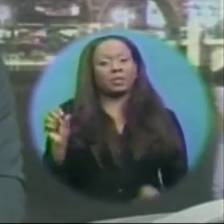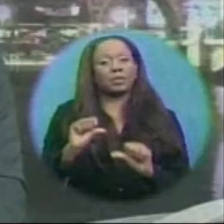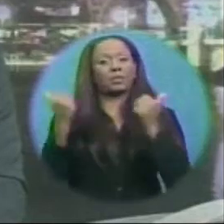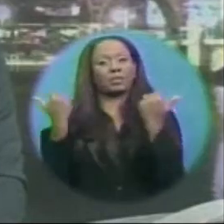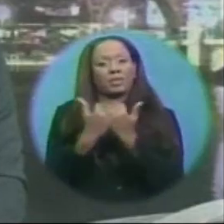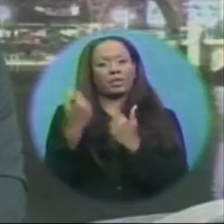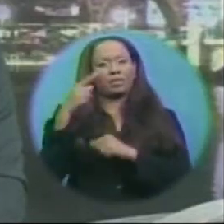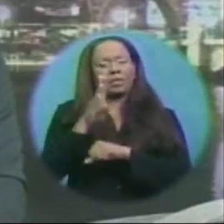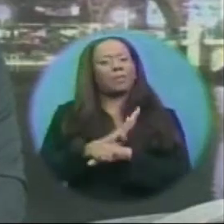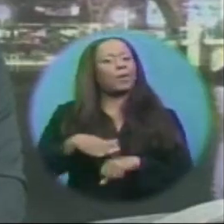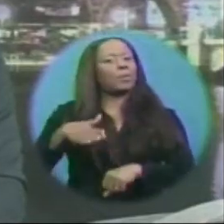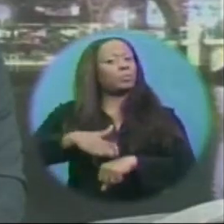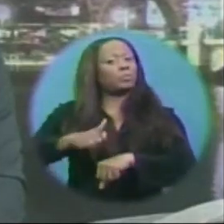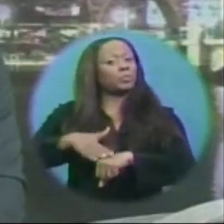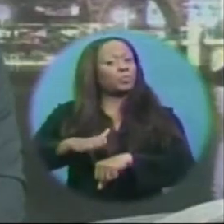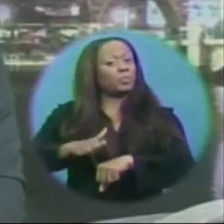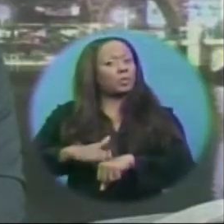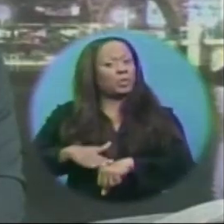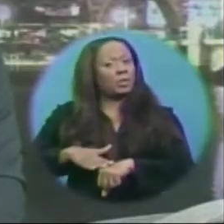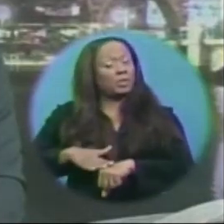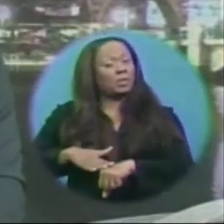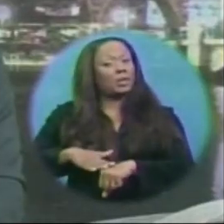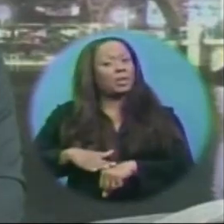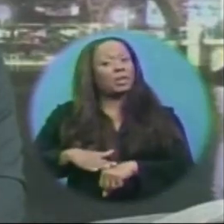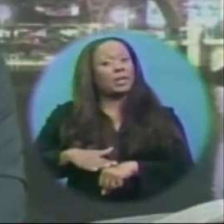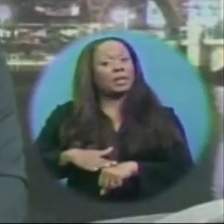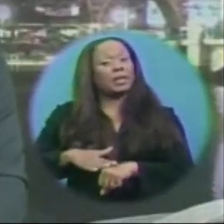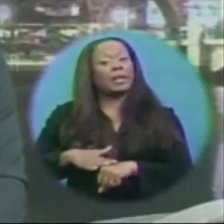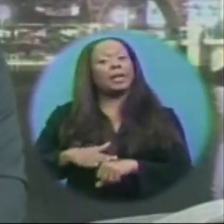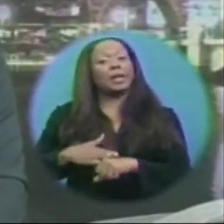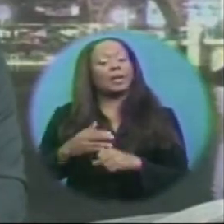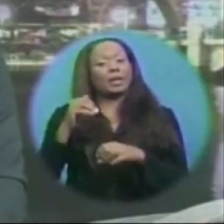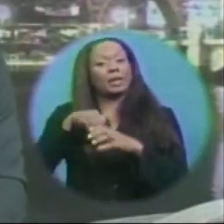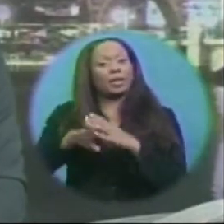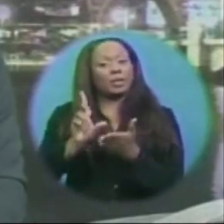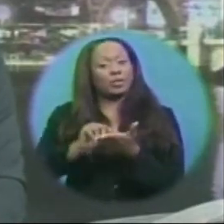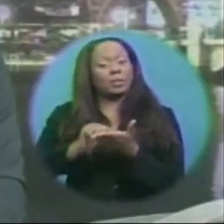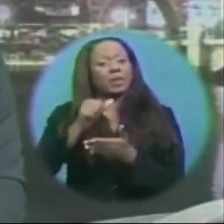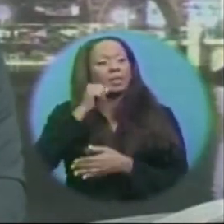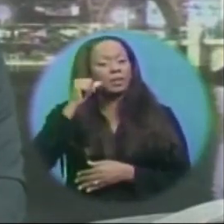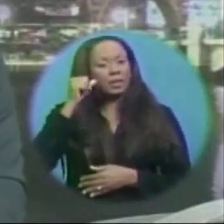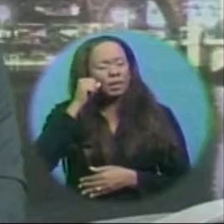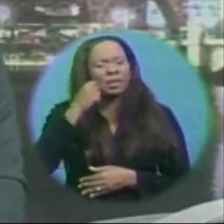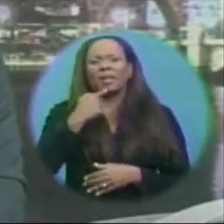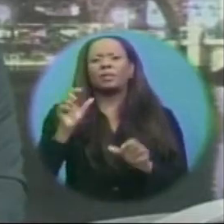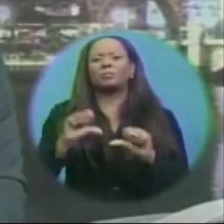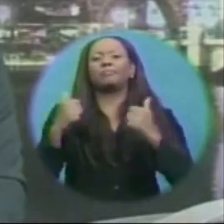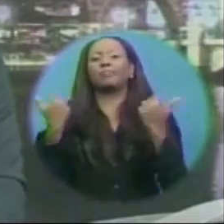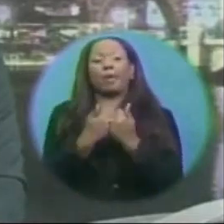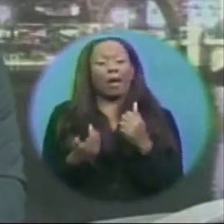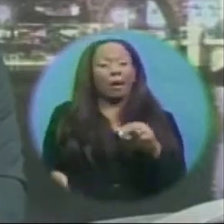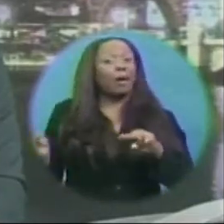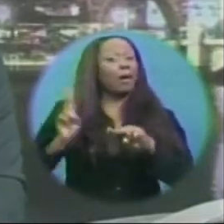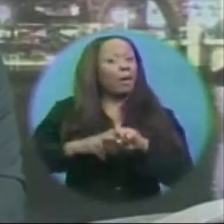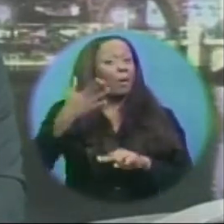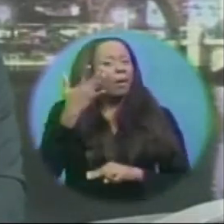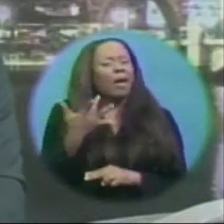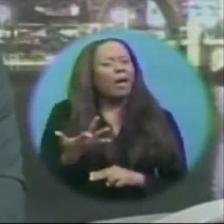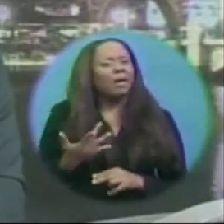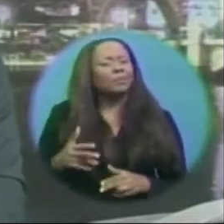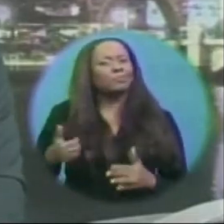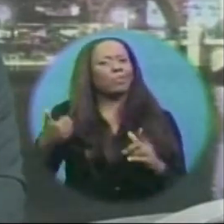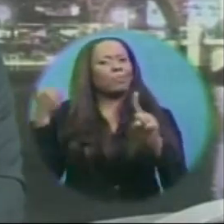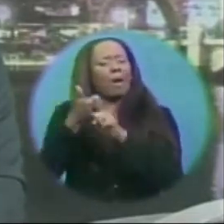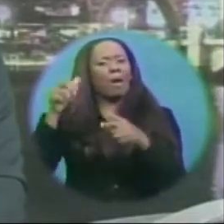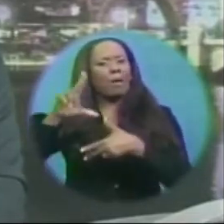that warning in a notice in the local press yesterday. The association says the hike is as a result of the impact of